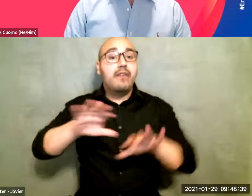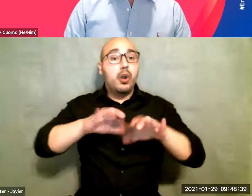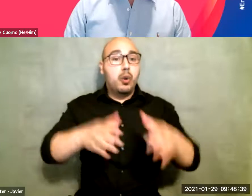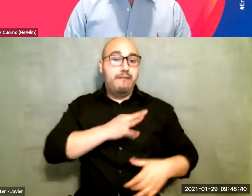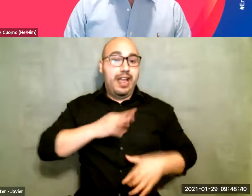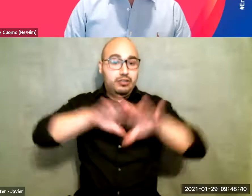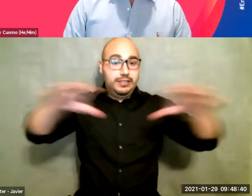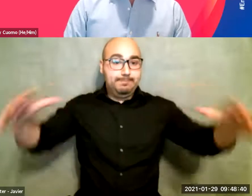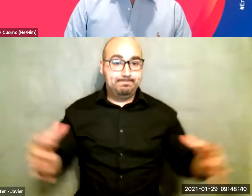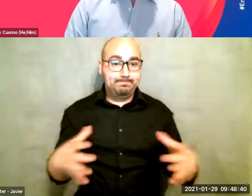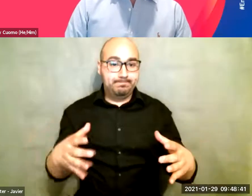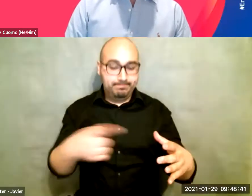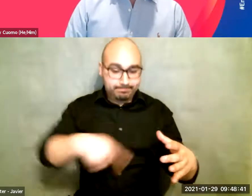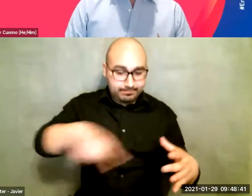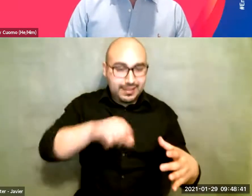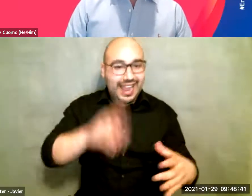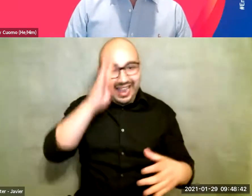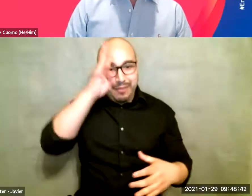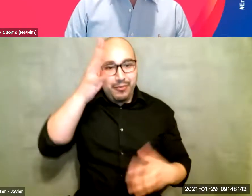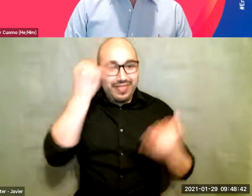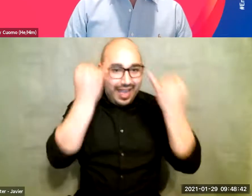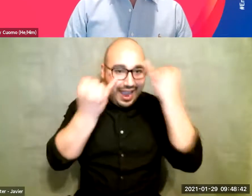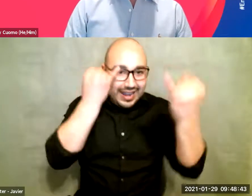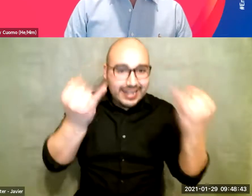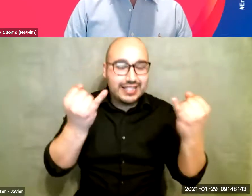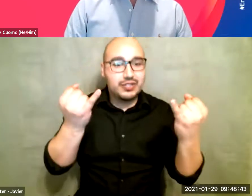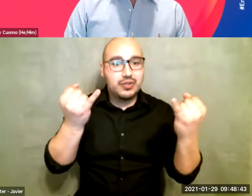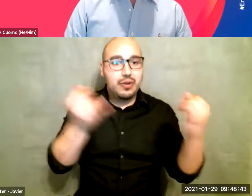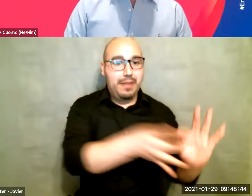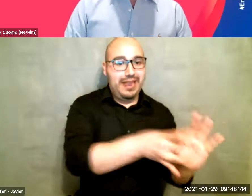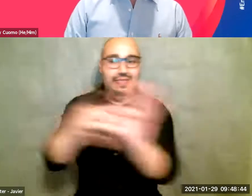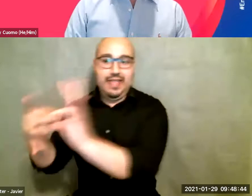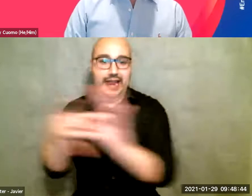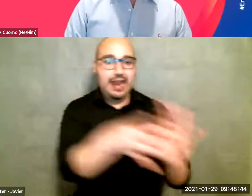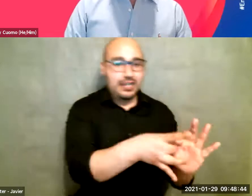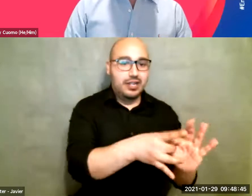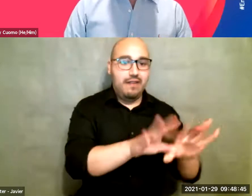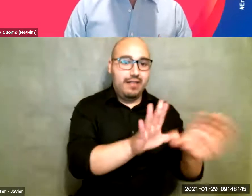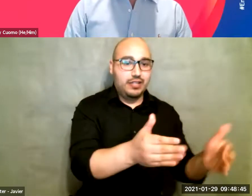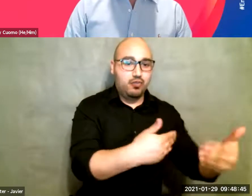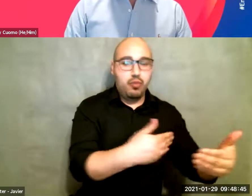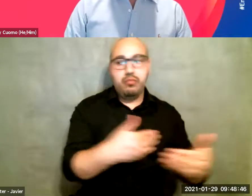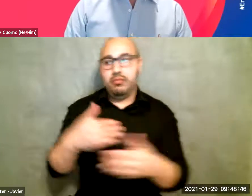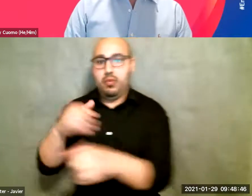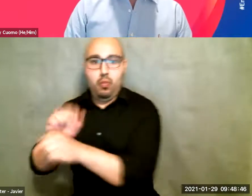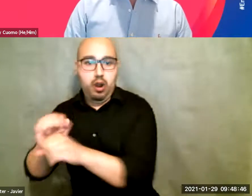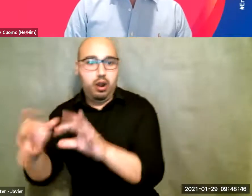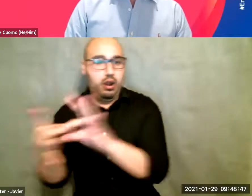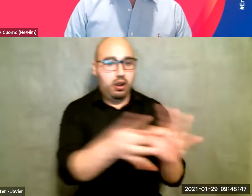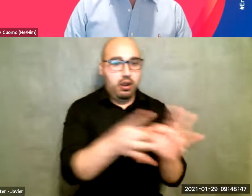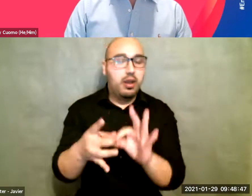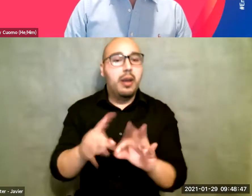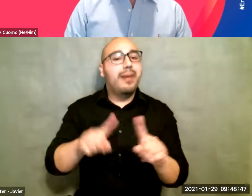come up with those ideas, right? And making those connections. So it's about being intentional about doing that